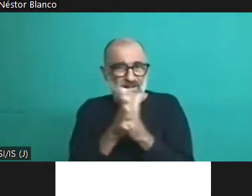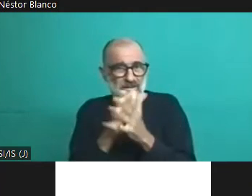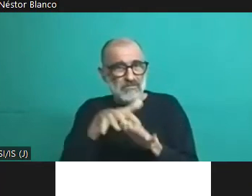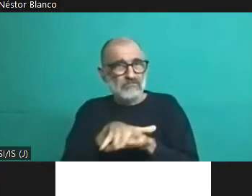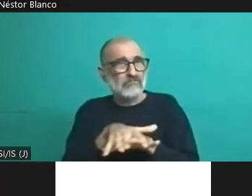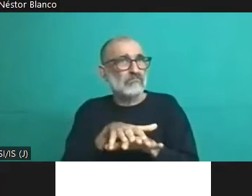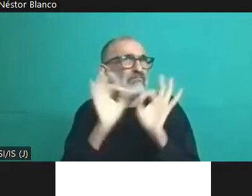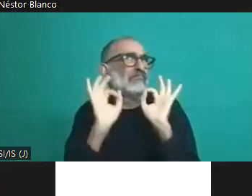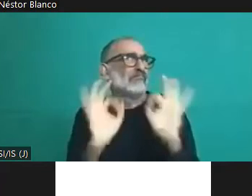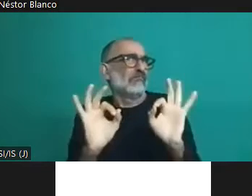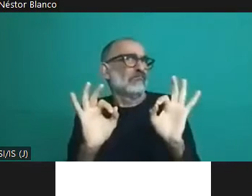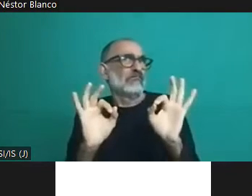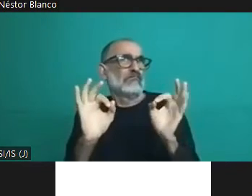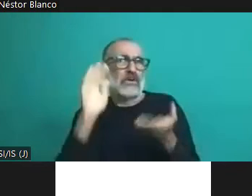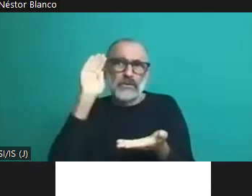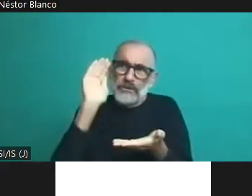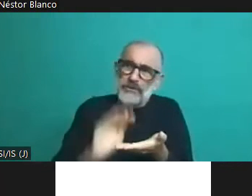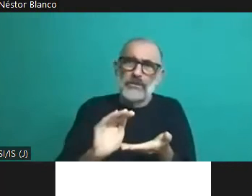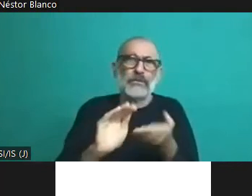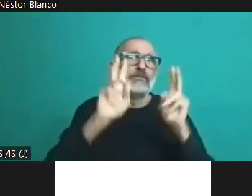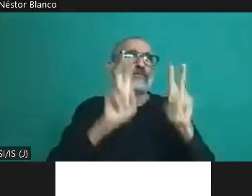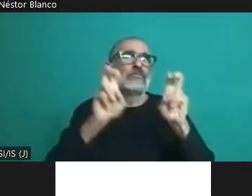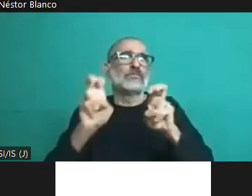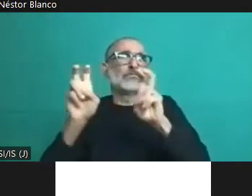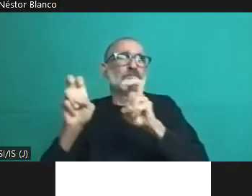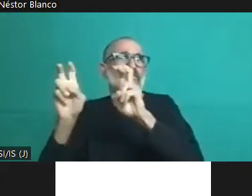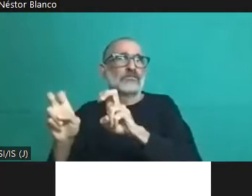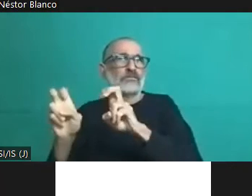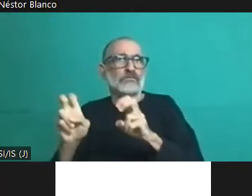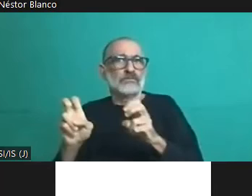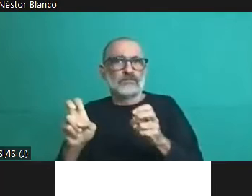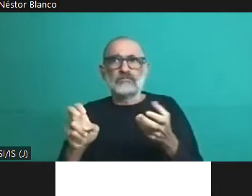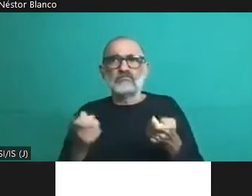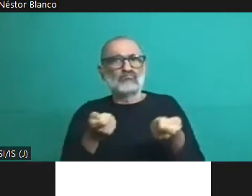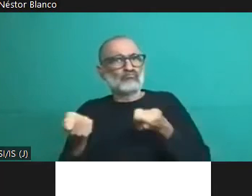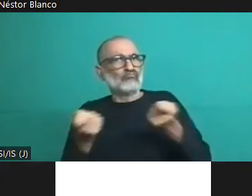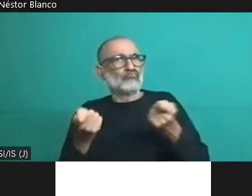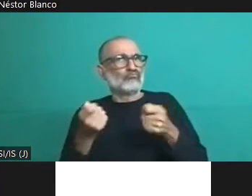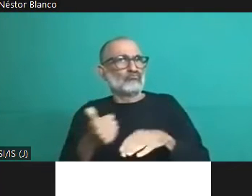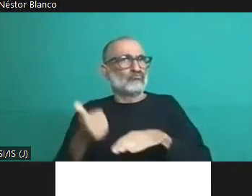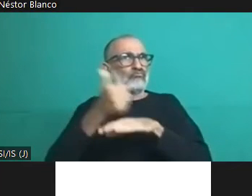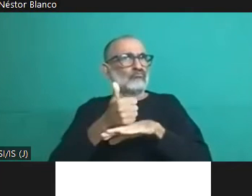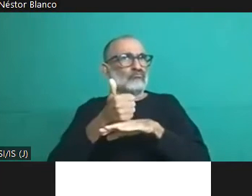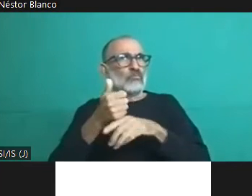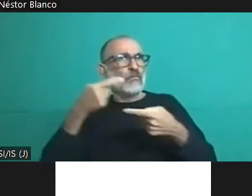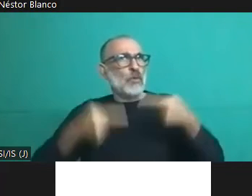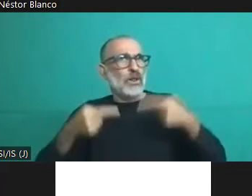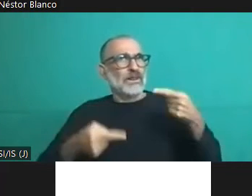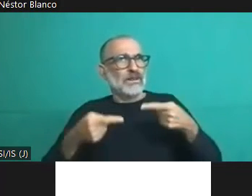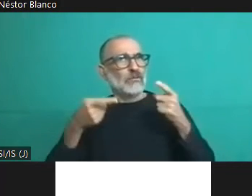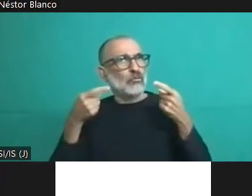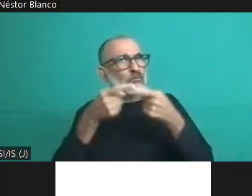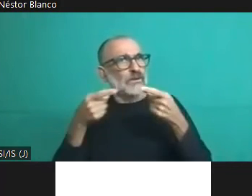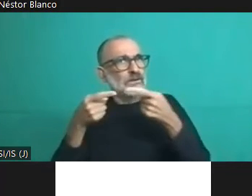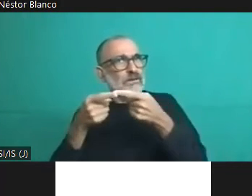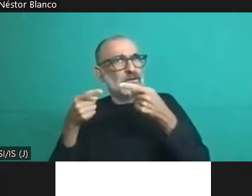set policy, objectives, strategies, and legal and scientific basis for the